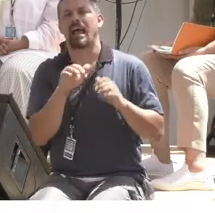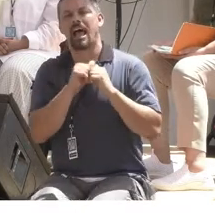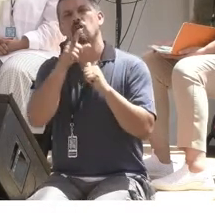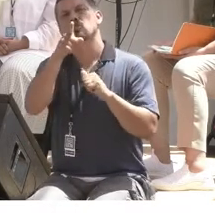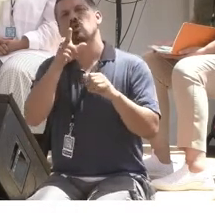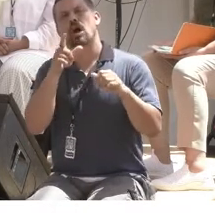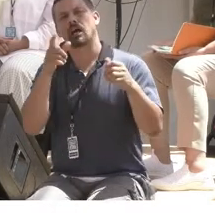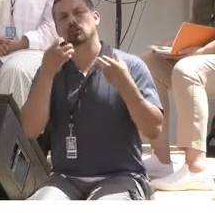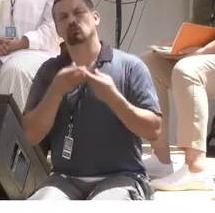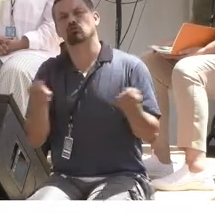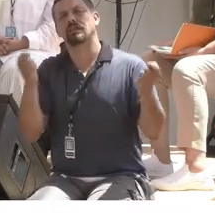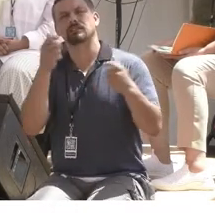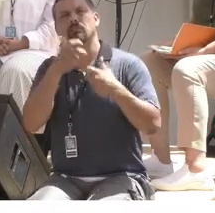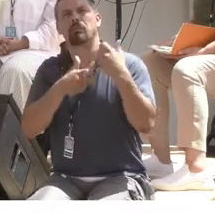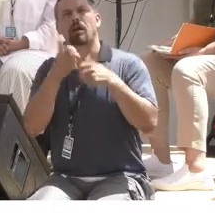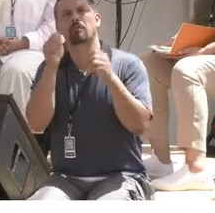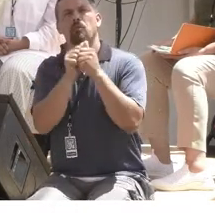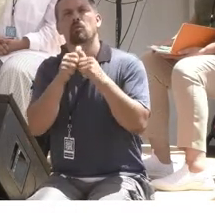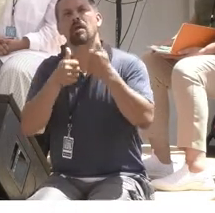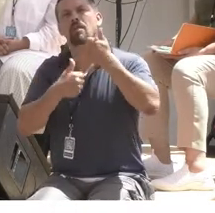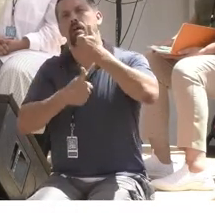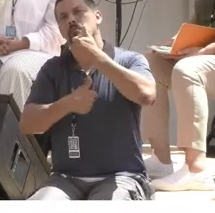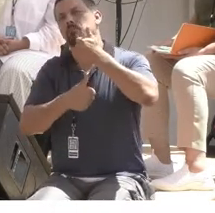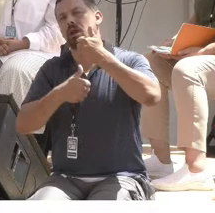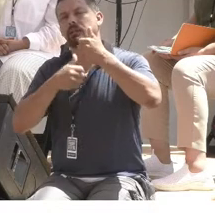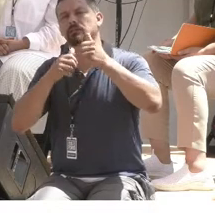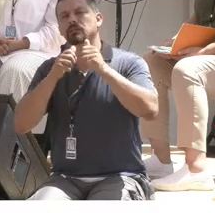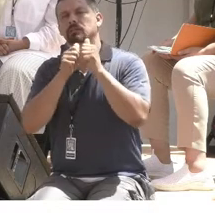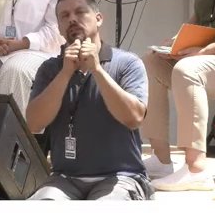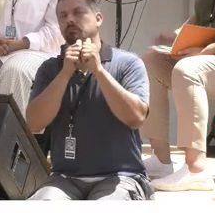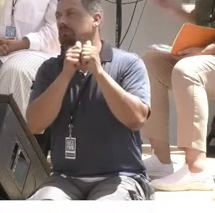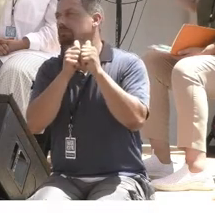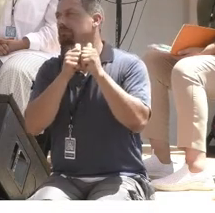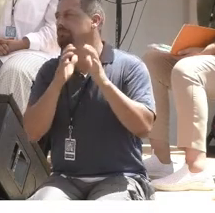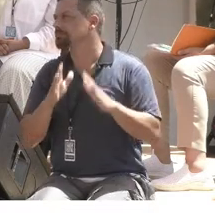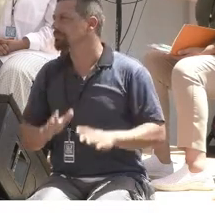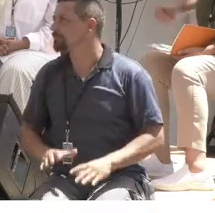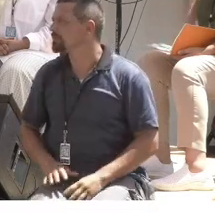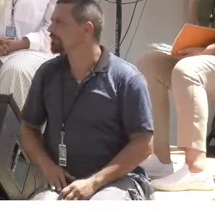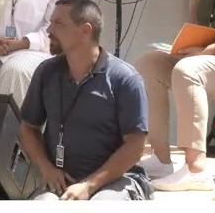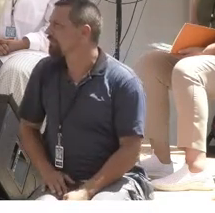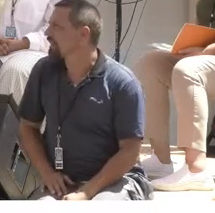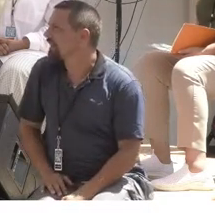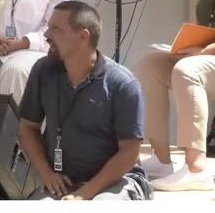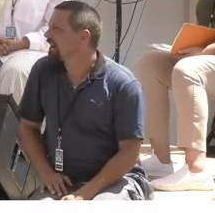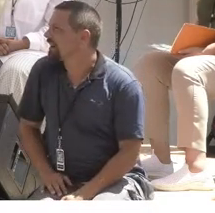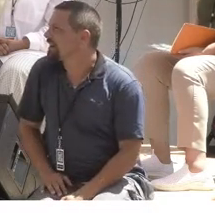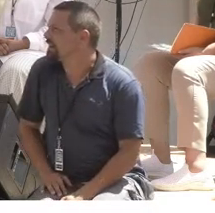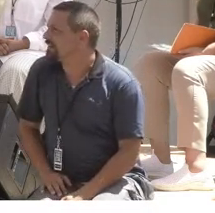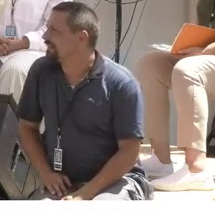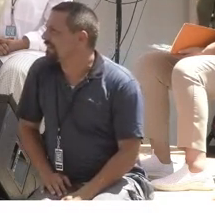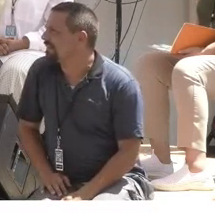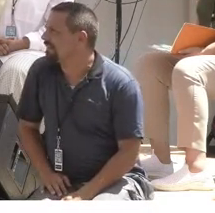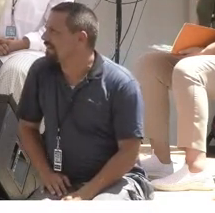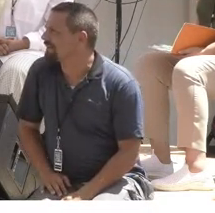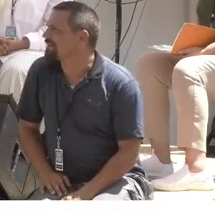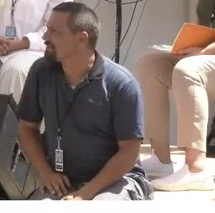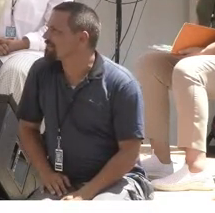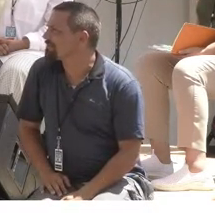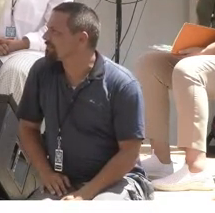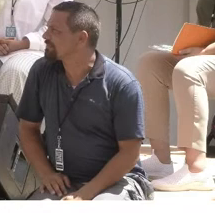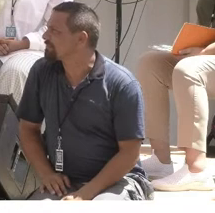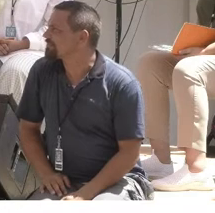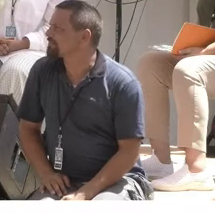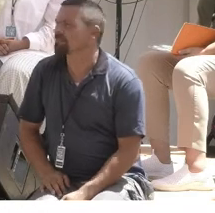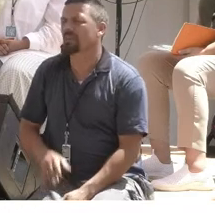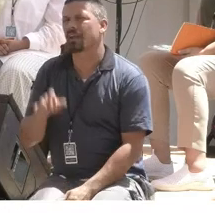apprenticeships? And that's for both. That's a very good question. Have an answer for that. I think, like